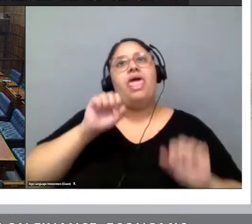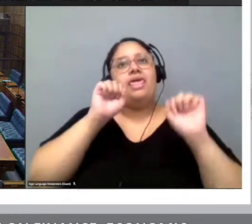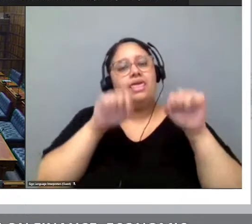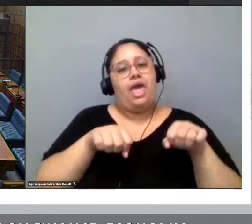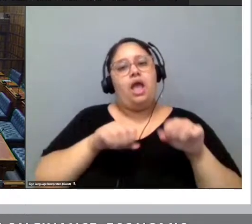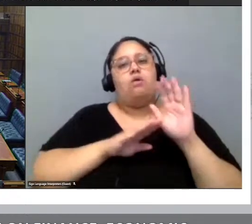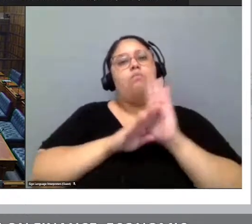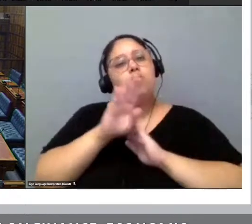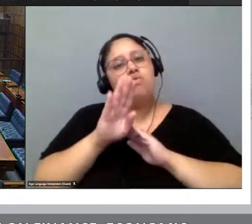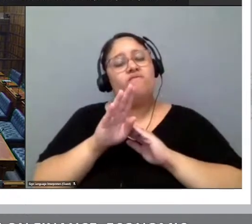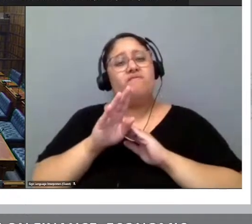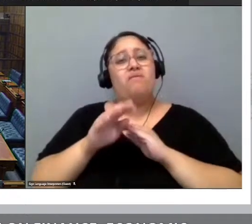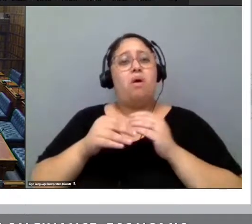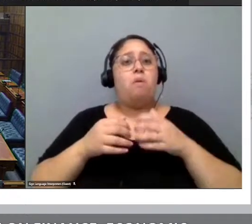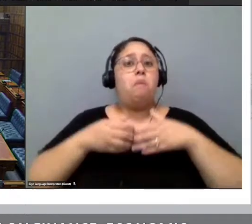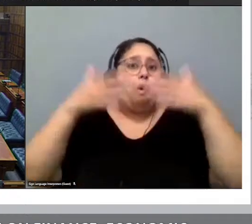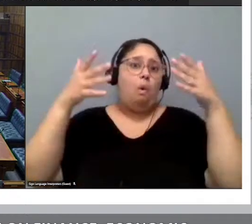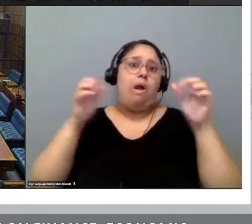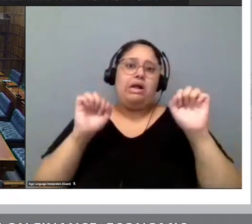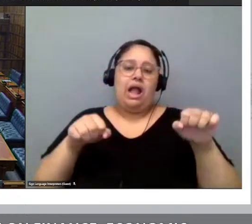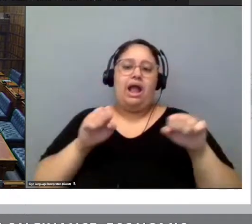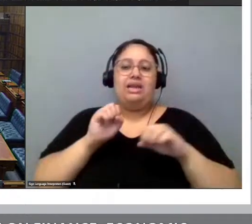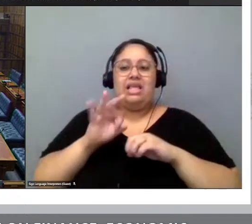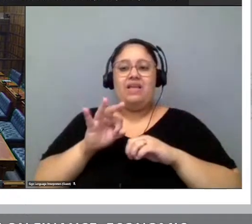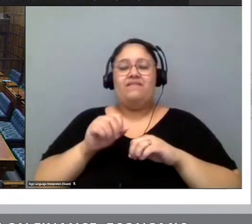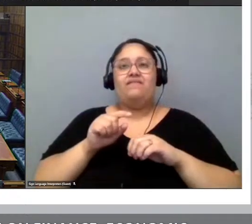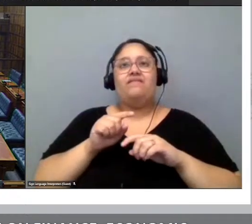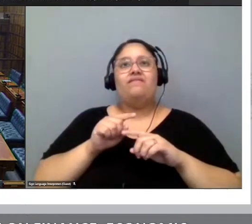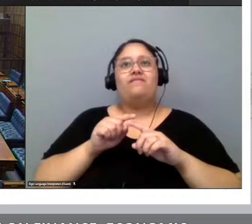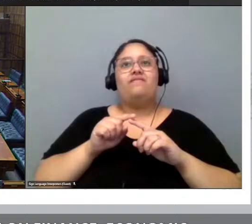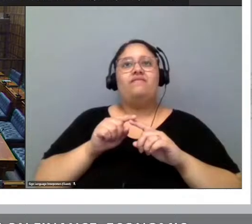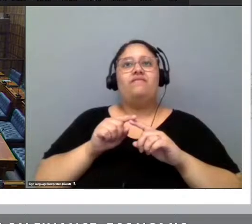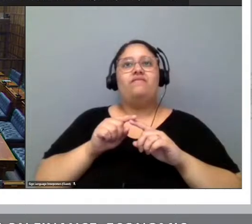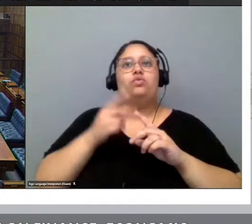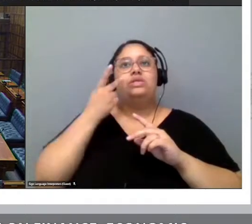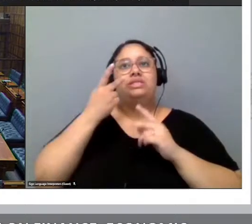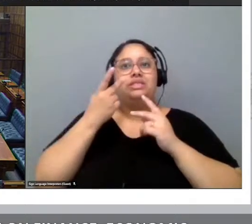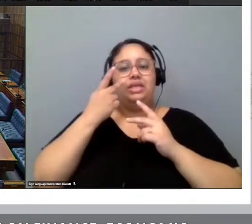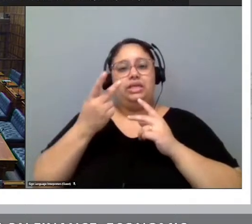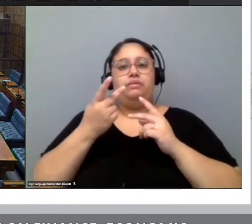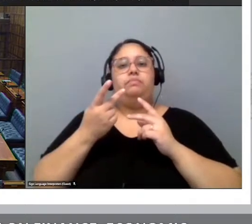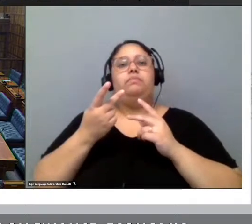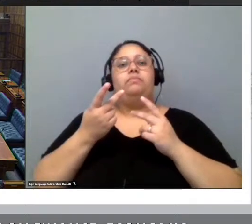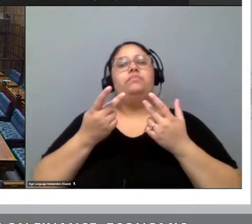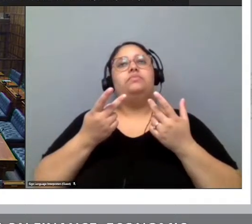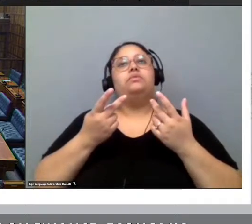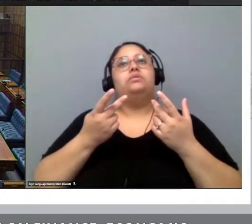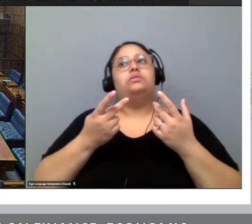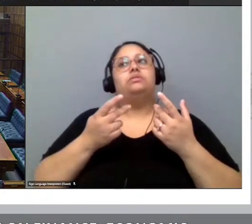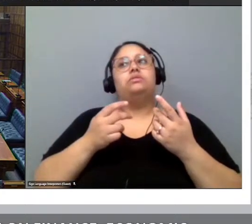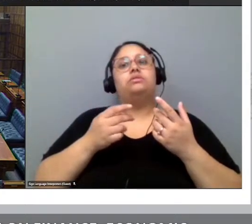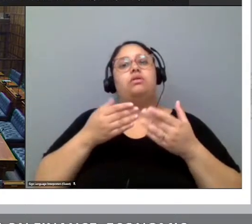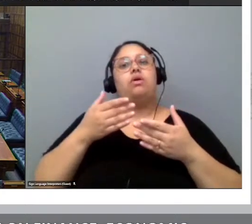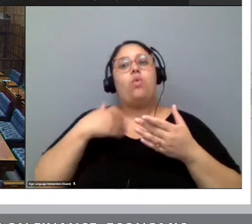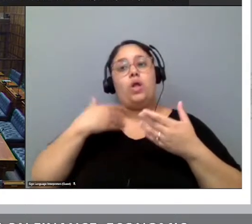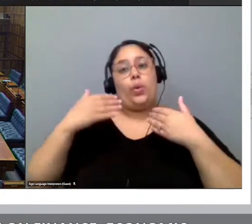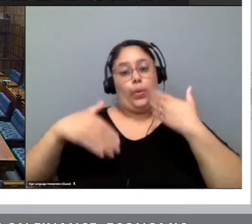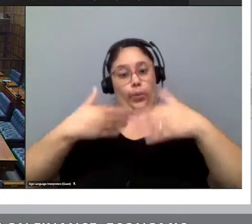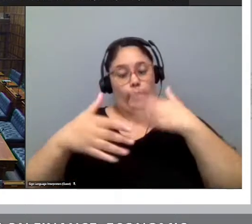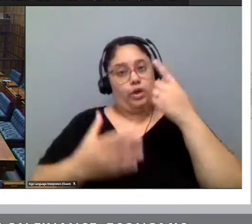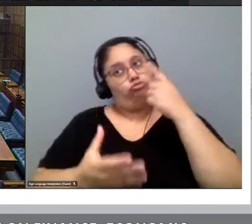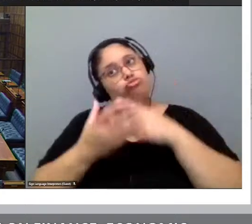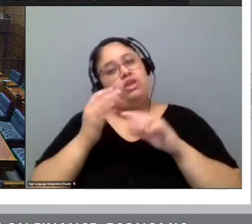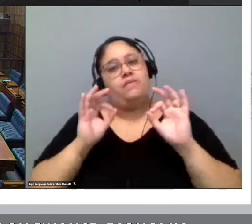increase tremendously if the greater efficiencies that we strive for can be achieved so in a